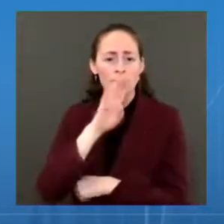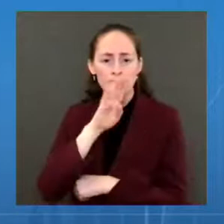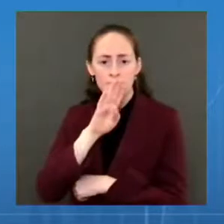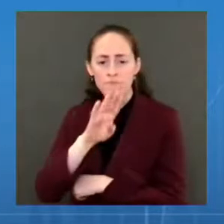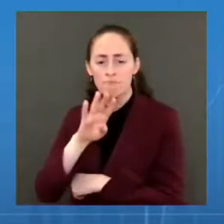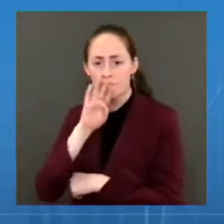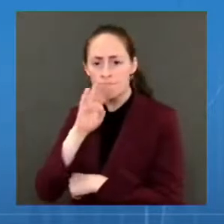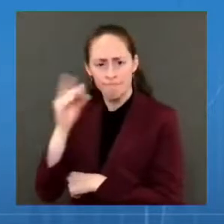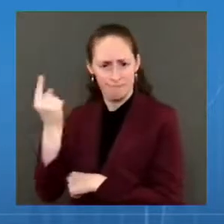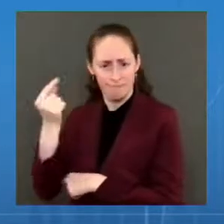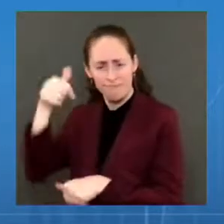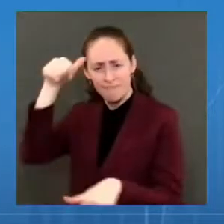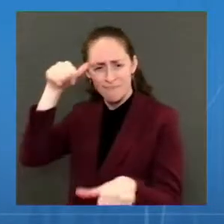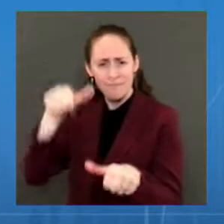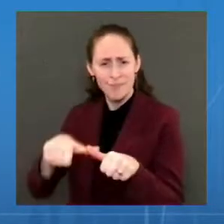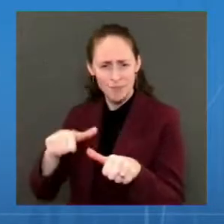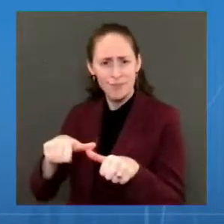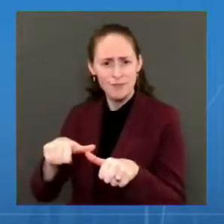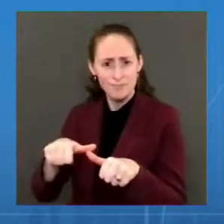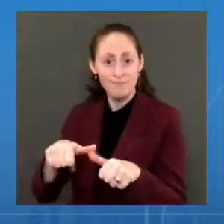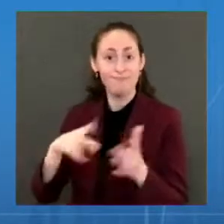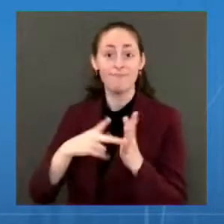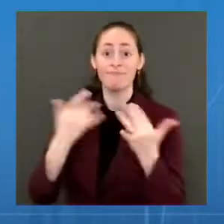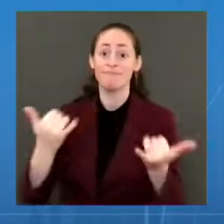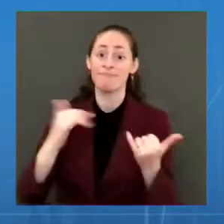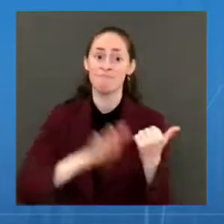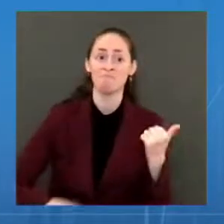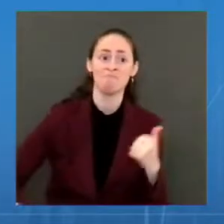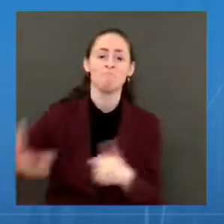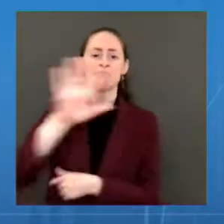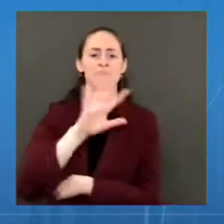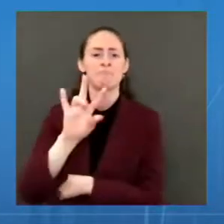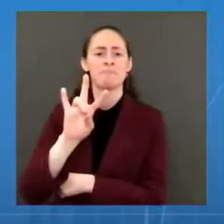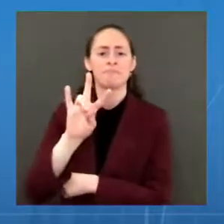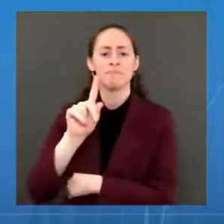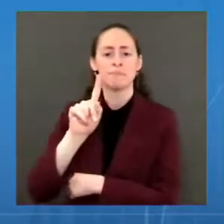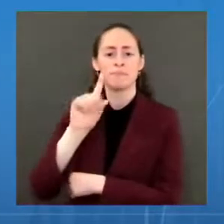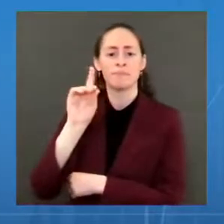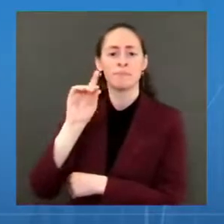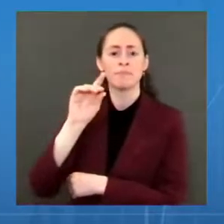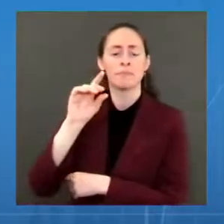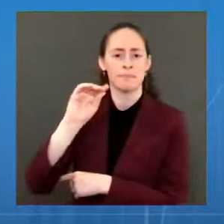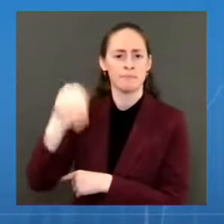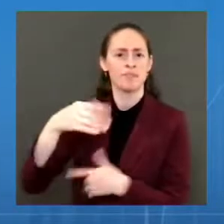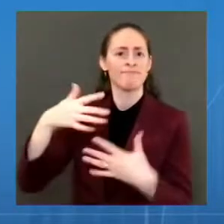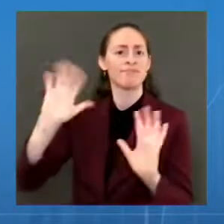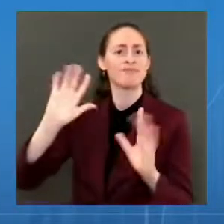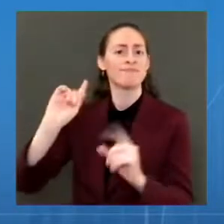71% of adults are now fully vaccinated, up from less than 1% when the president took office.